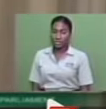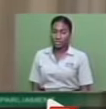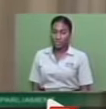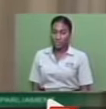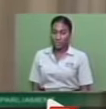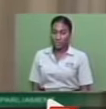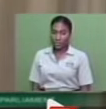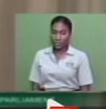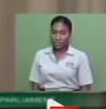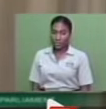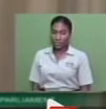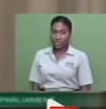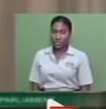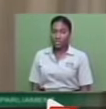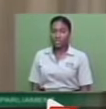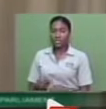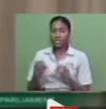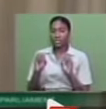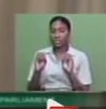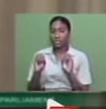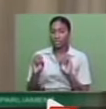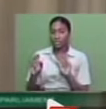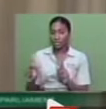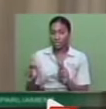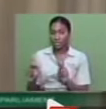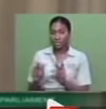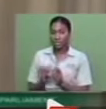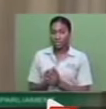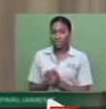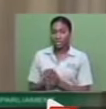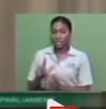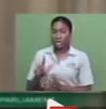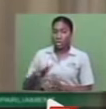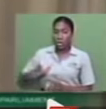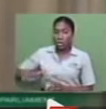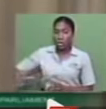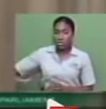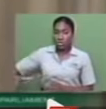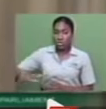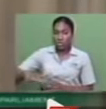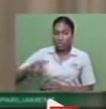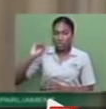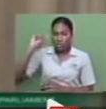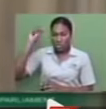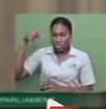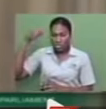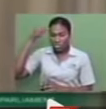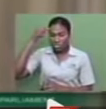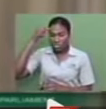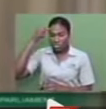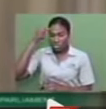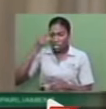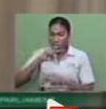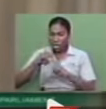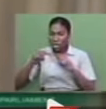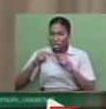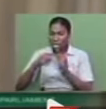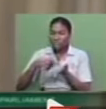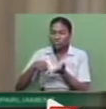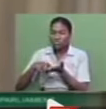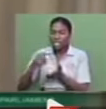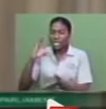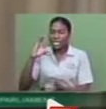I was on the issue of discrimination, the local government discrimination. There are 14 of these local government corporations in